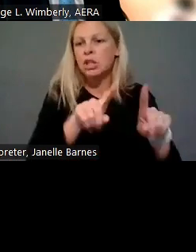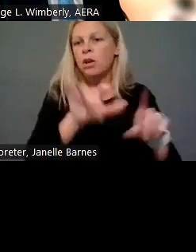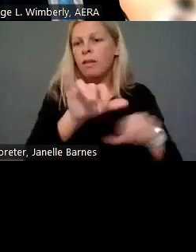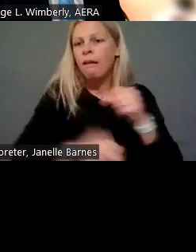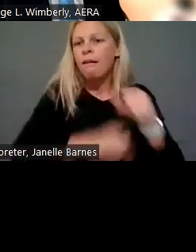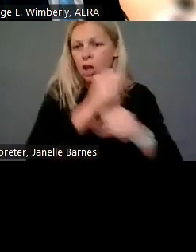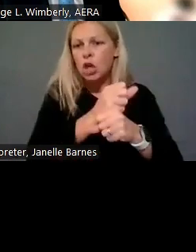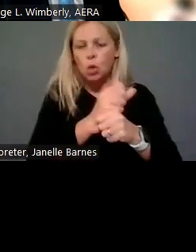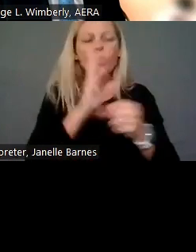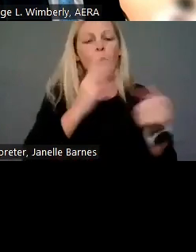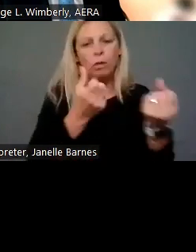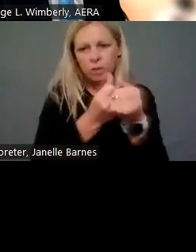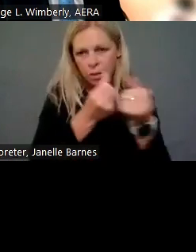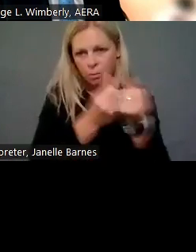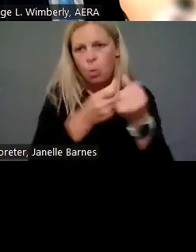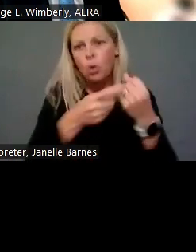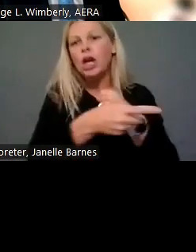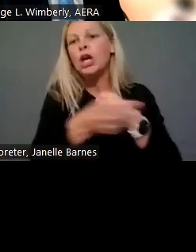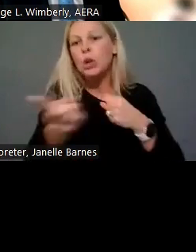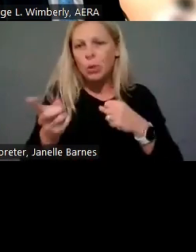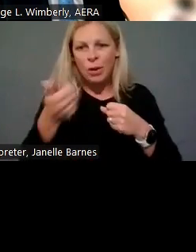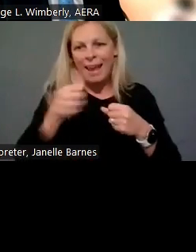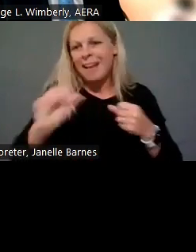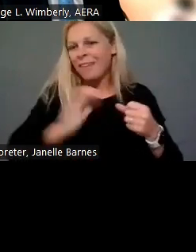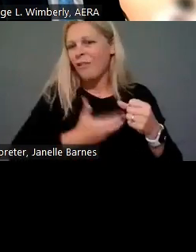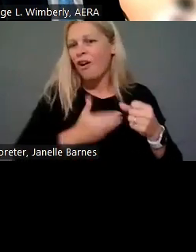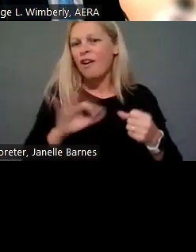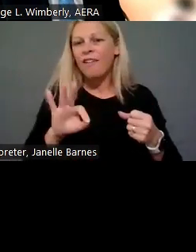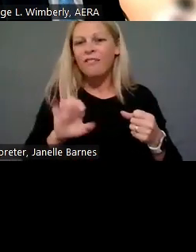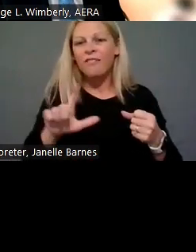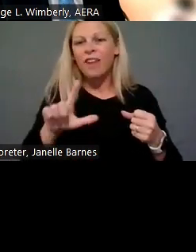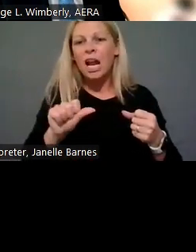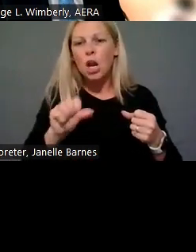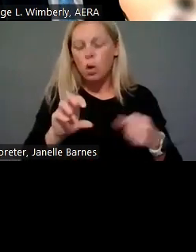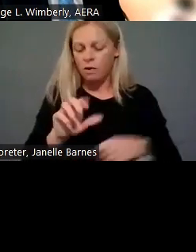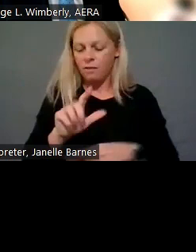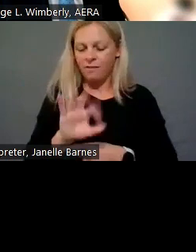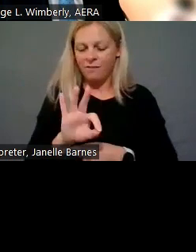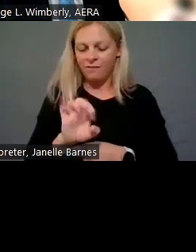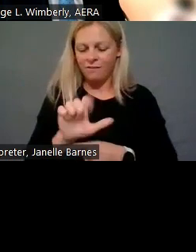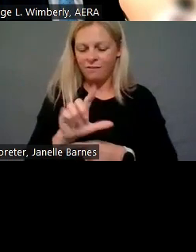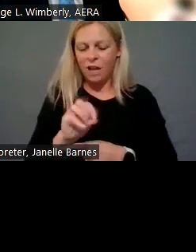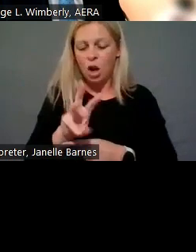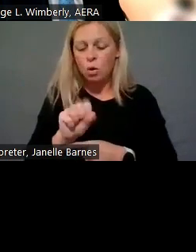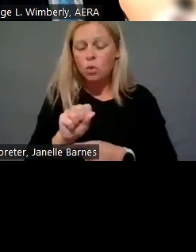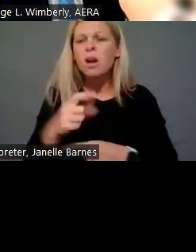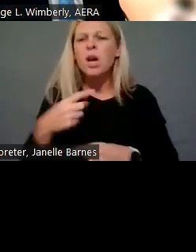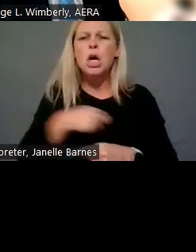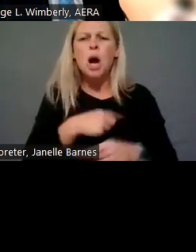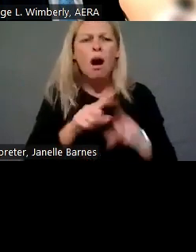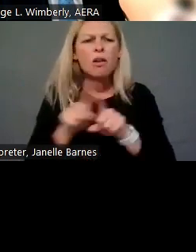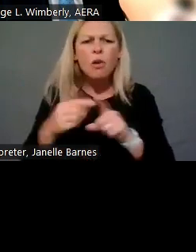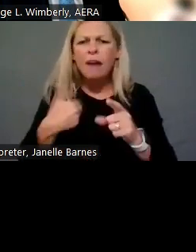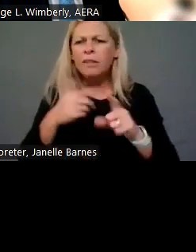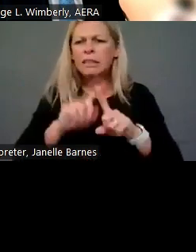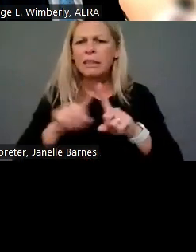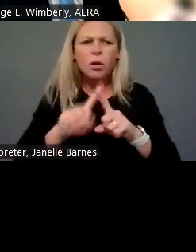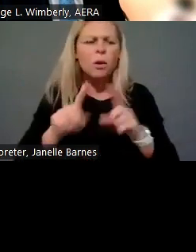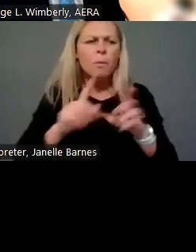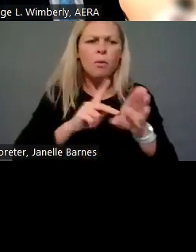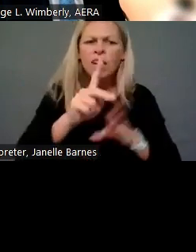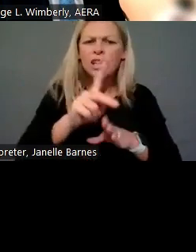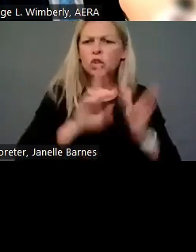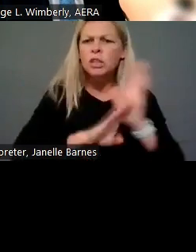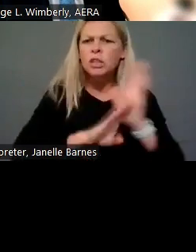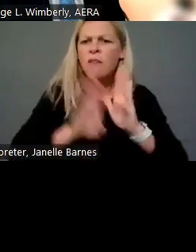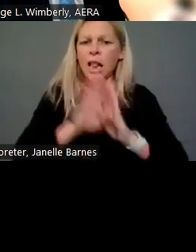help to support you with that. For we not only do our sort of career and publishing workshop and things we do at the annual meeting. There are professional development